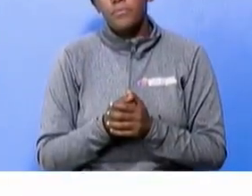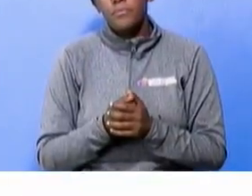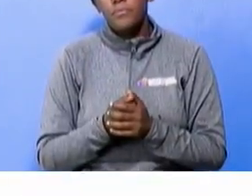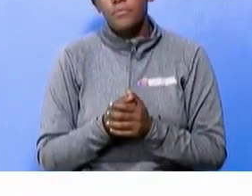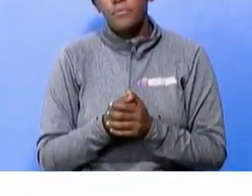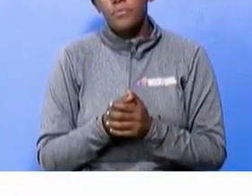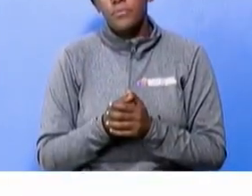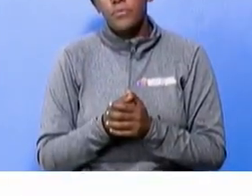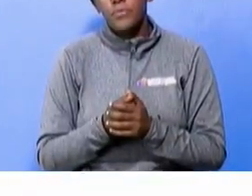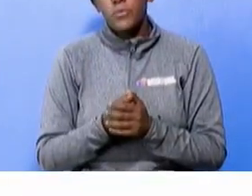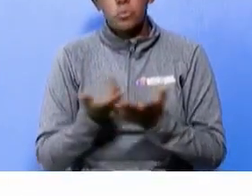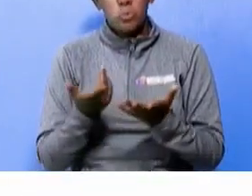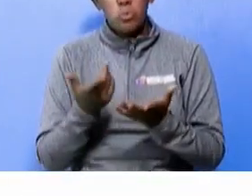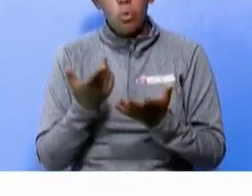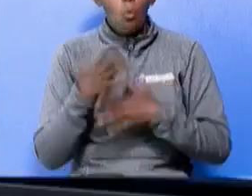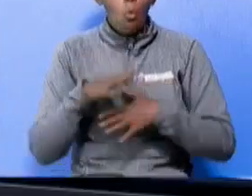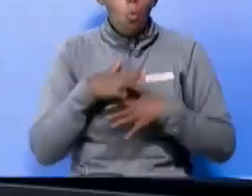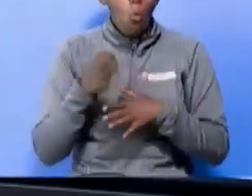good.